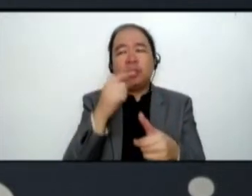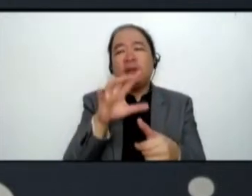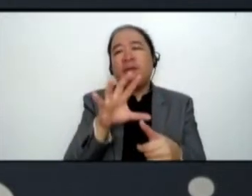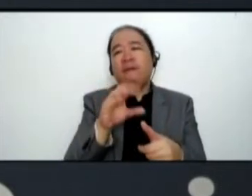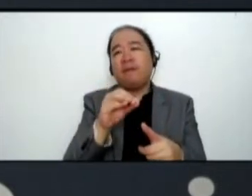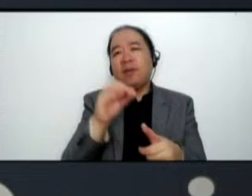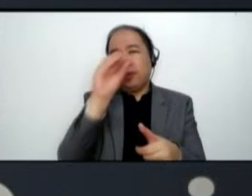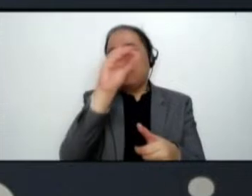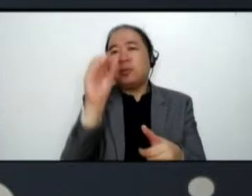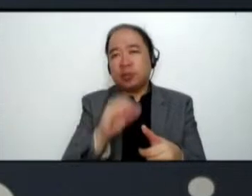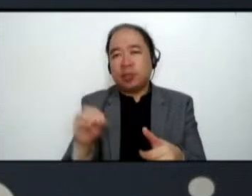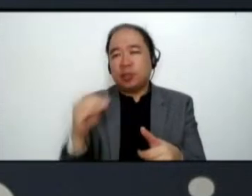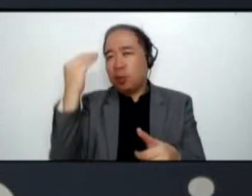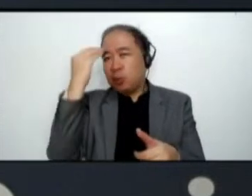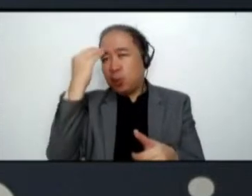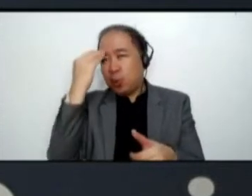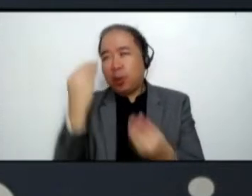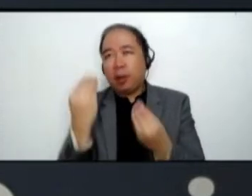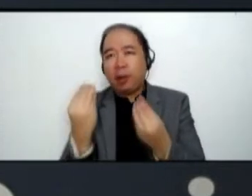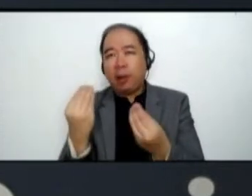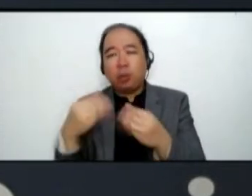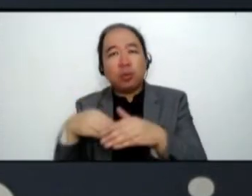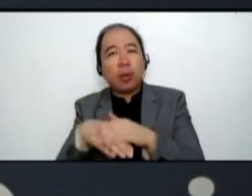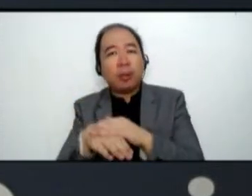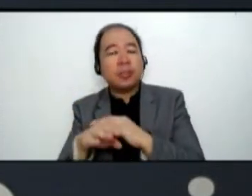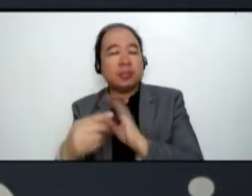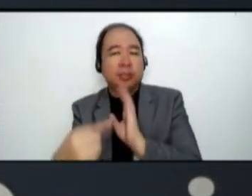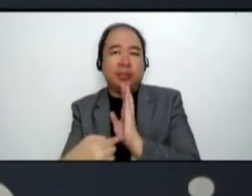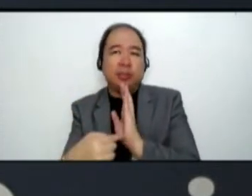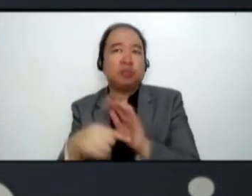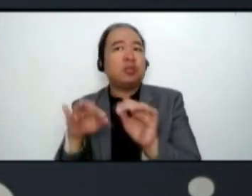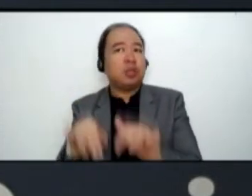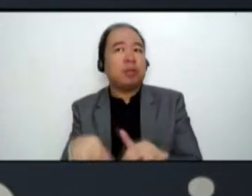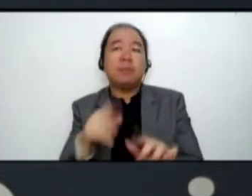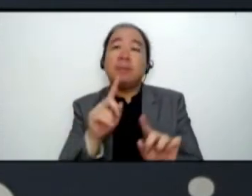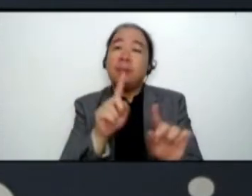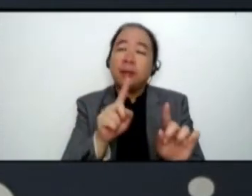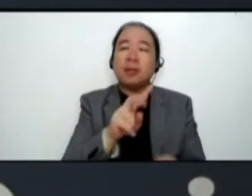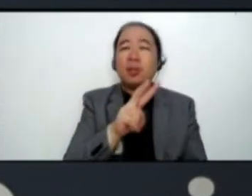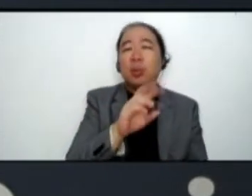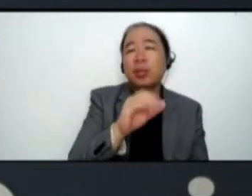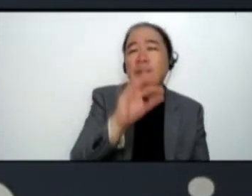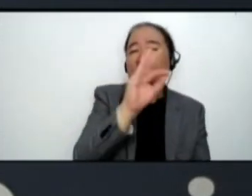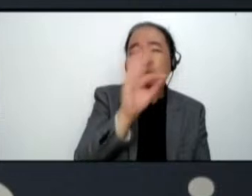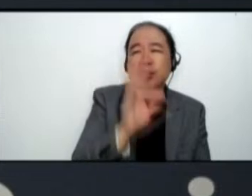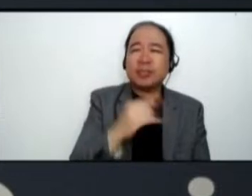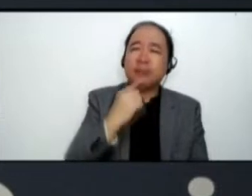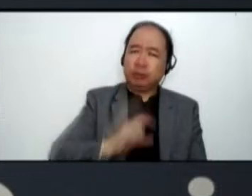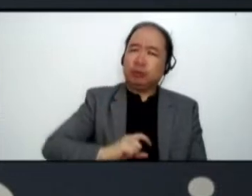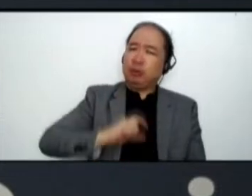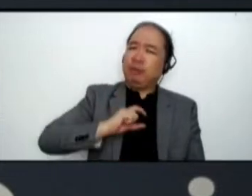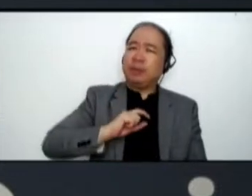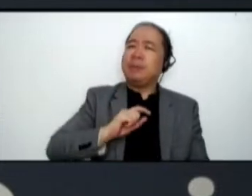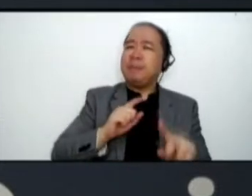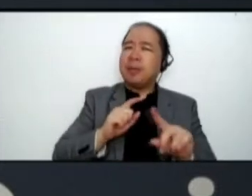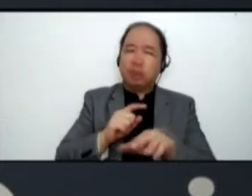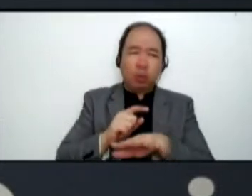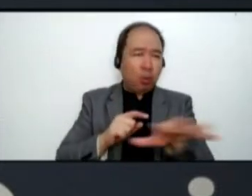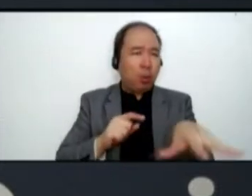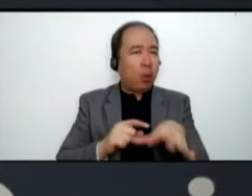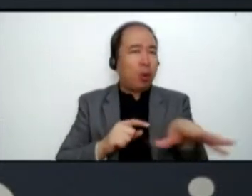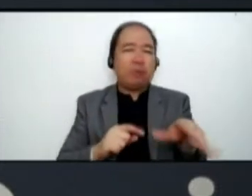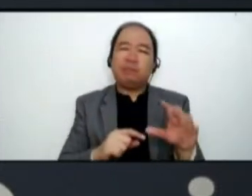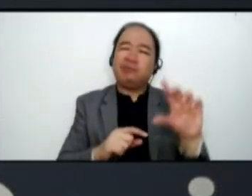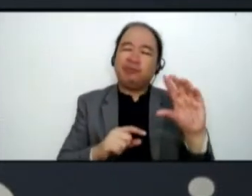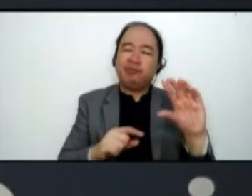how to use, and just 20% say they are confident. Therefore, most use is limited to very basic services, and you would